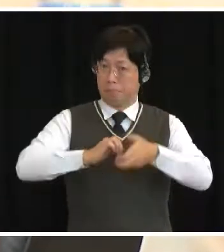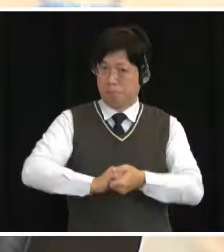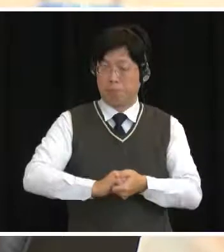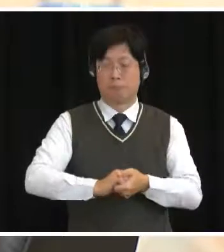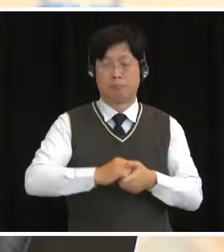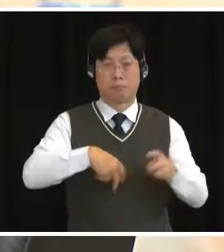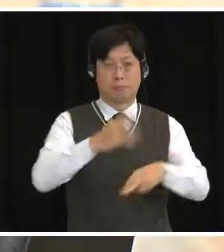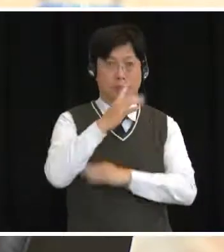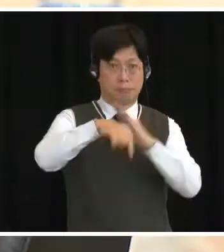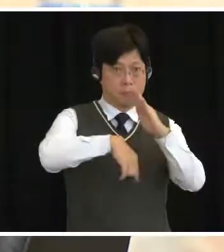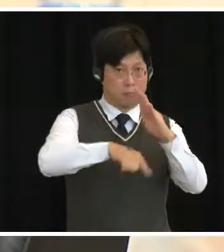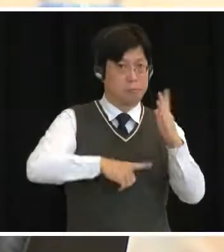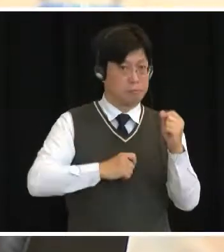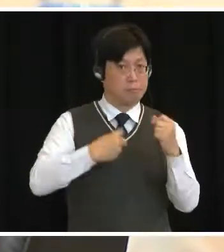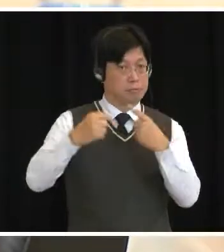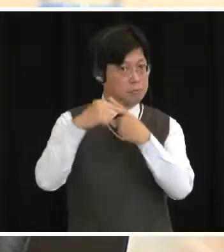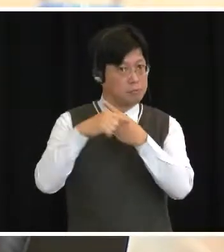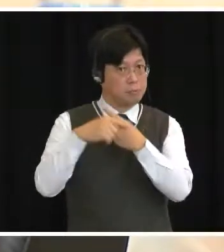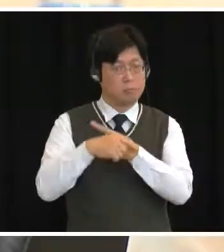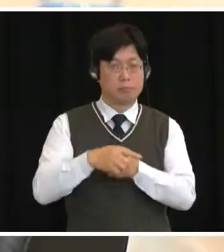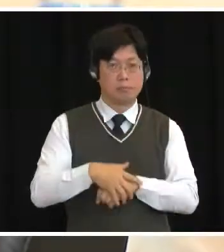2016,